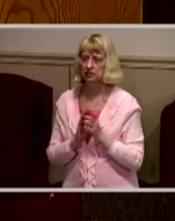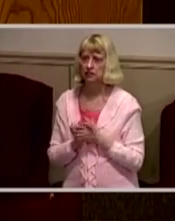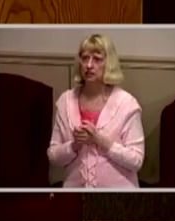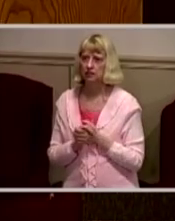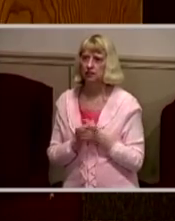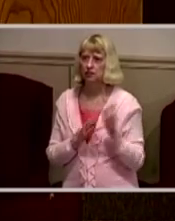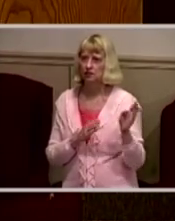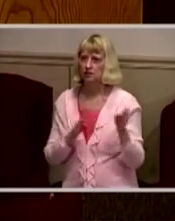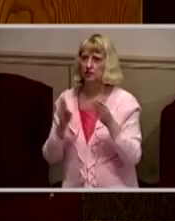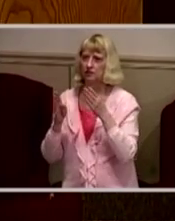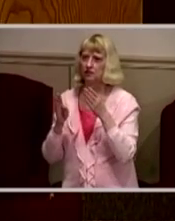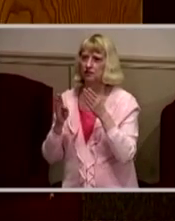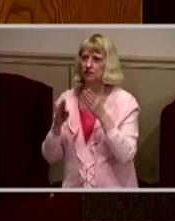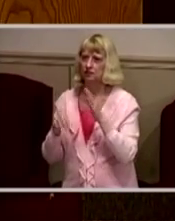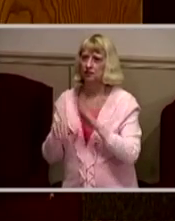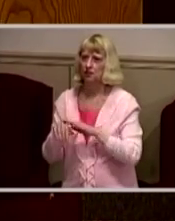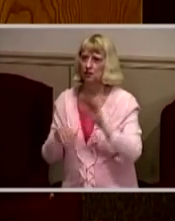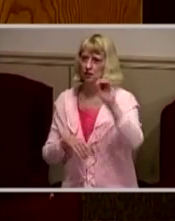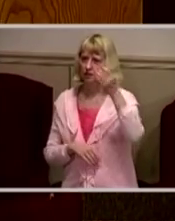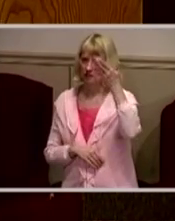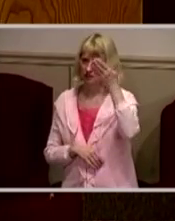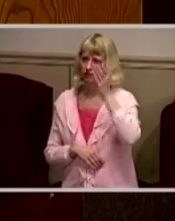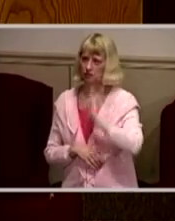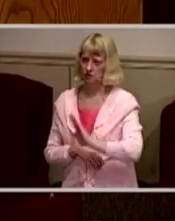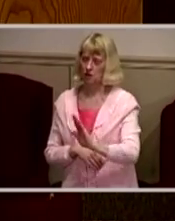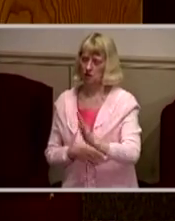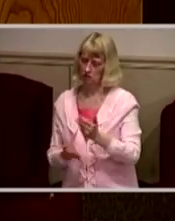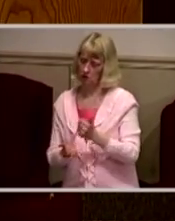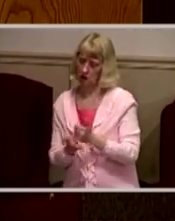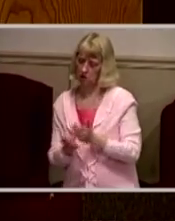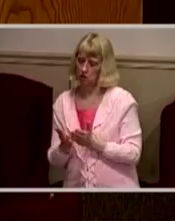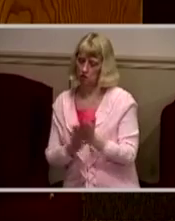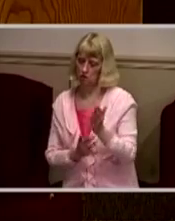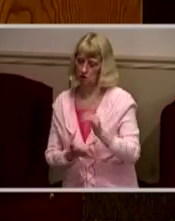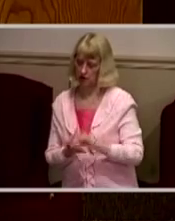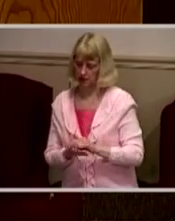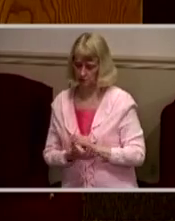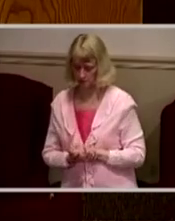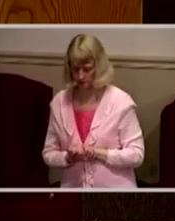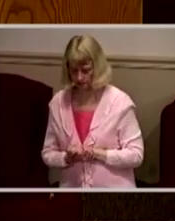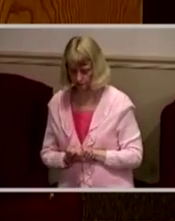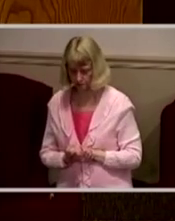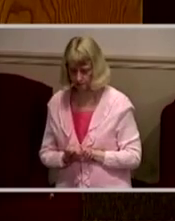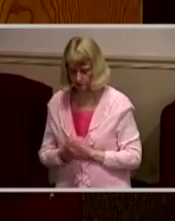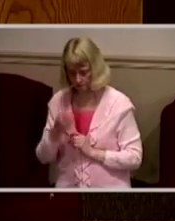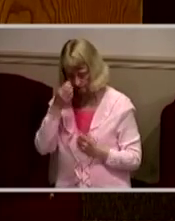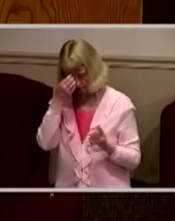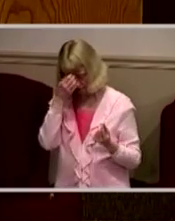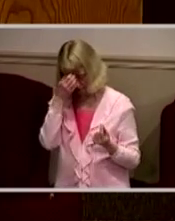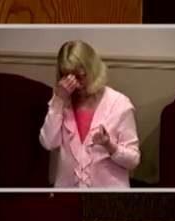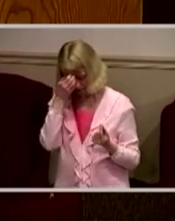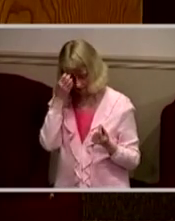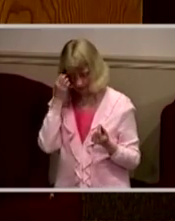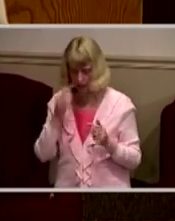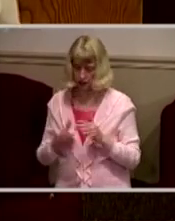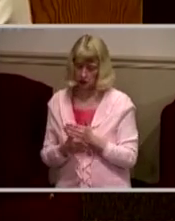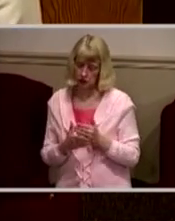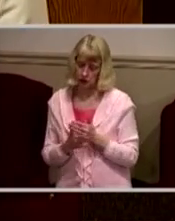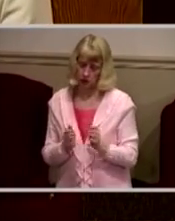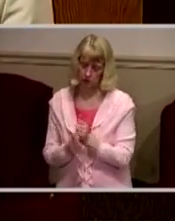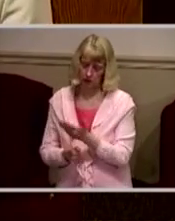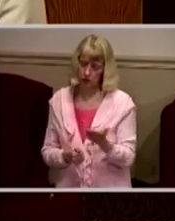and focus on the grace of God that will get you through that. What I want to do, as I said, is to share with